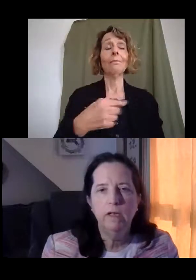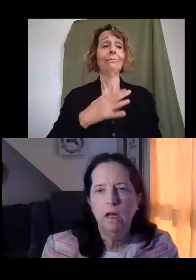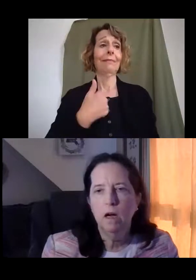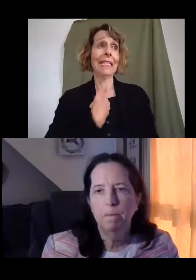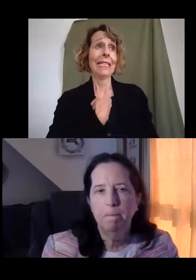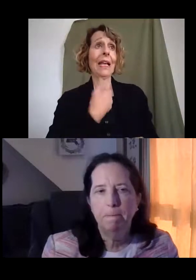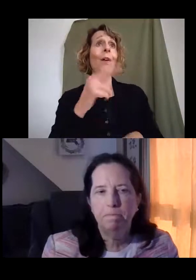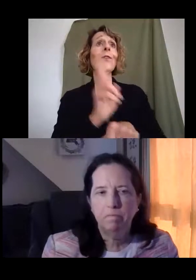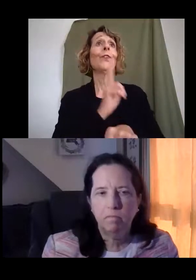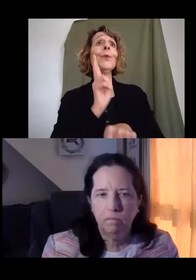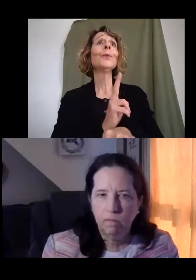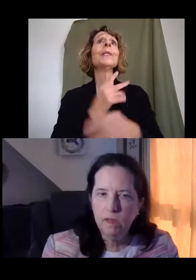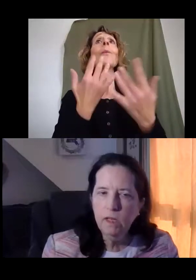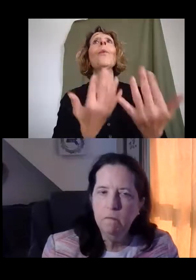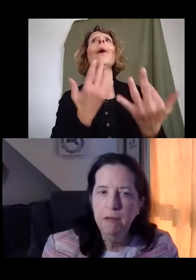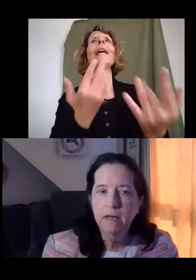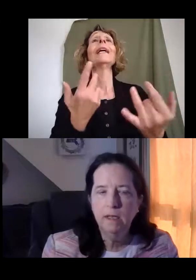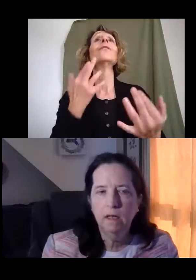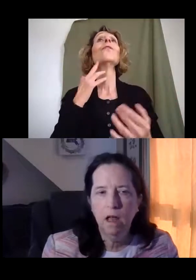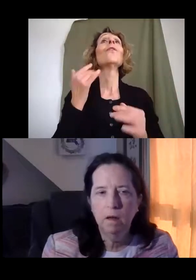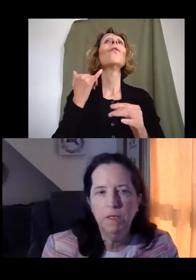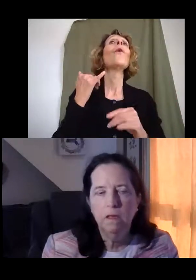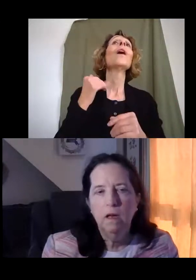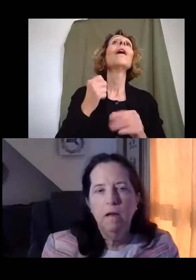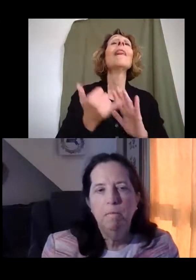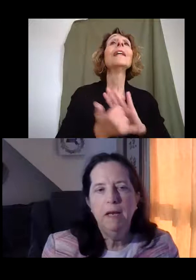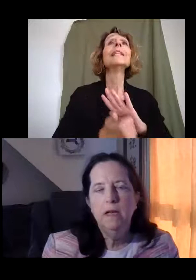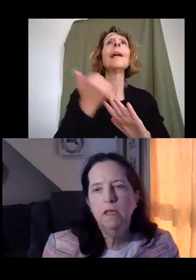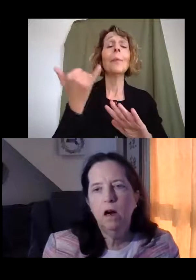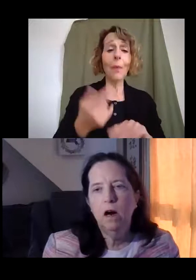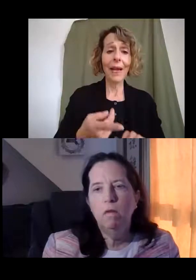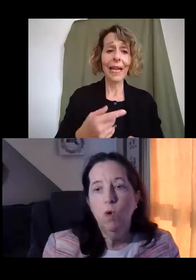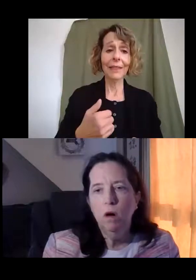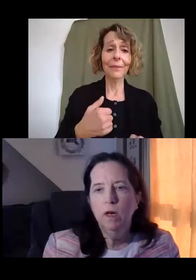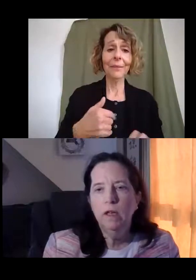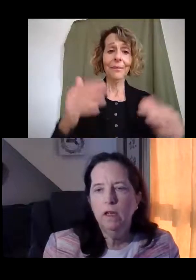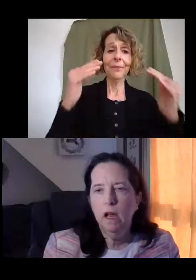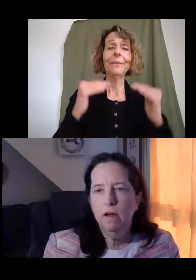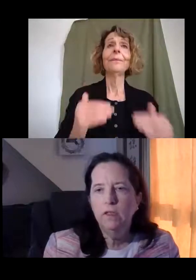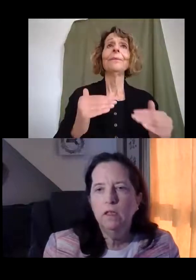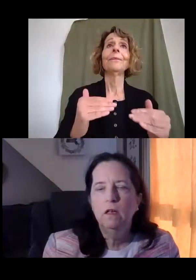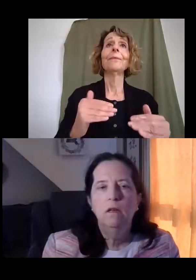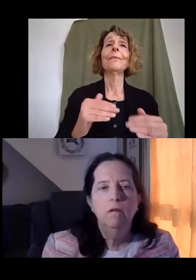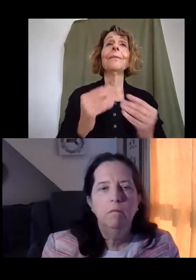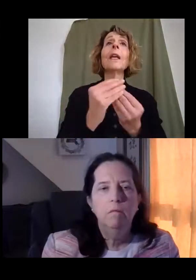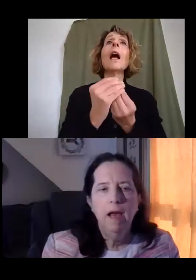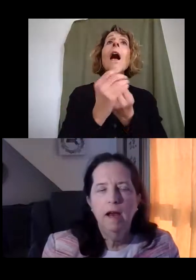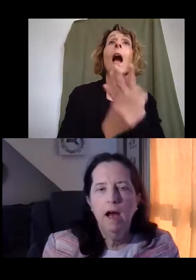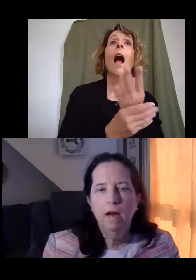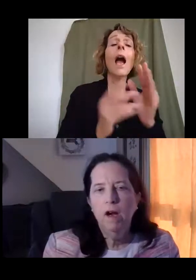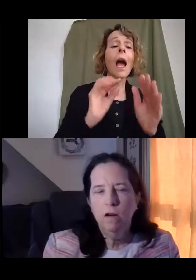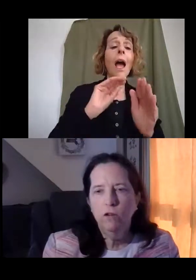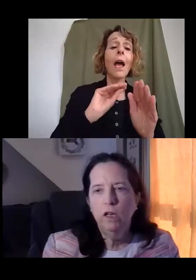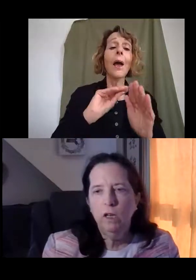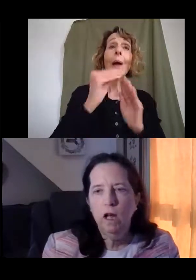subway to come. Mittens and gloves. Mittens are warmer than gloves, and